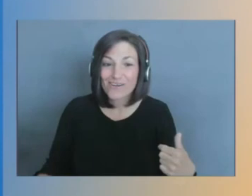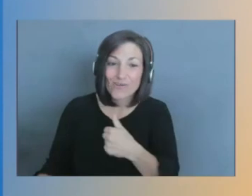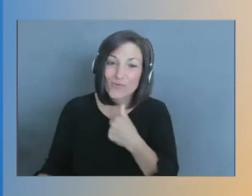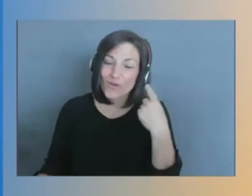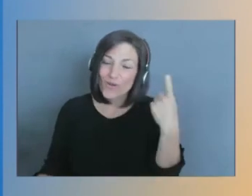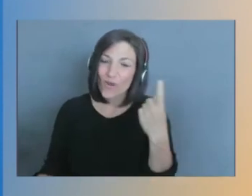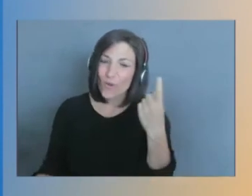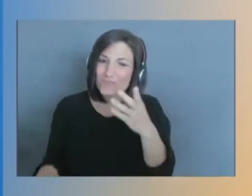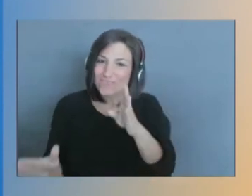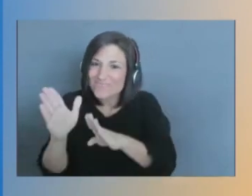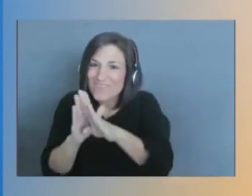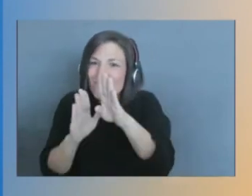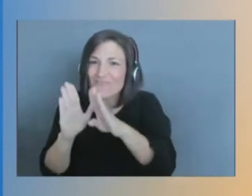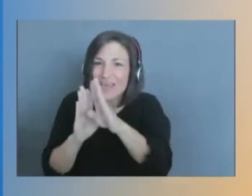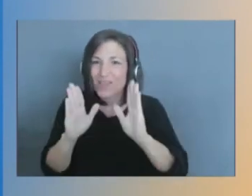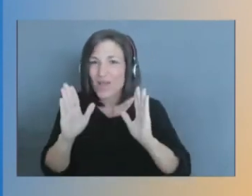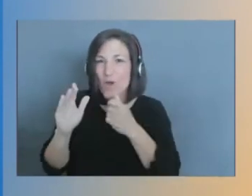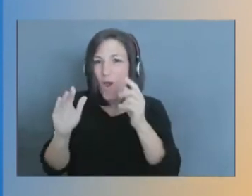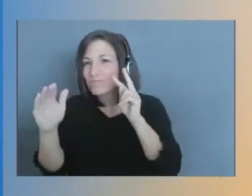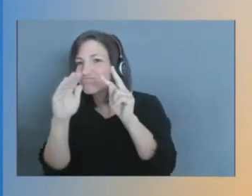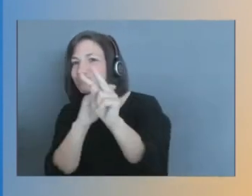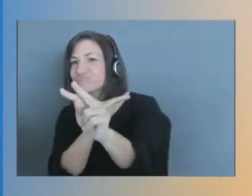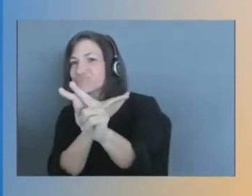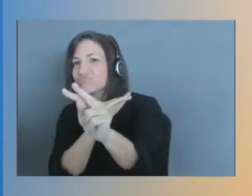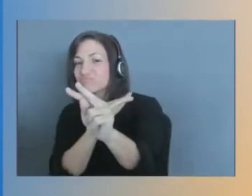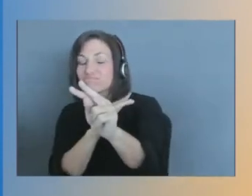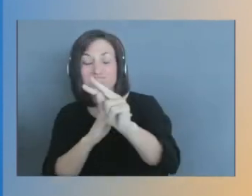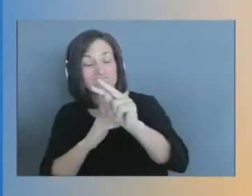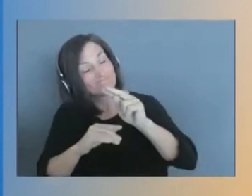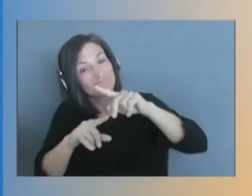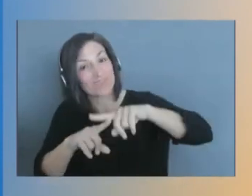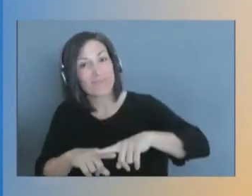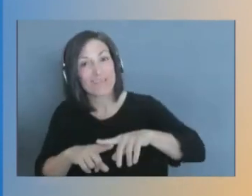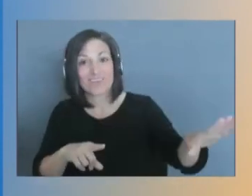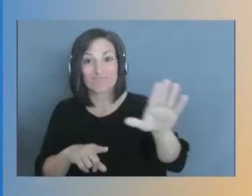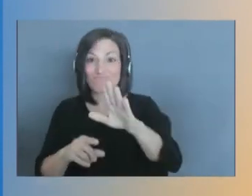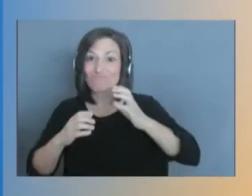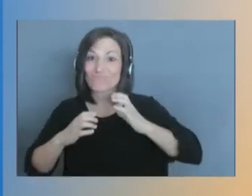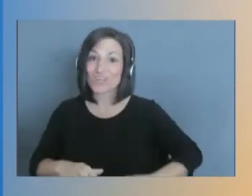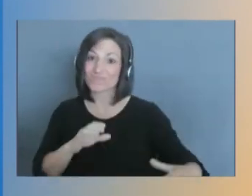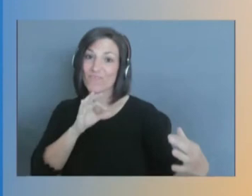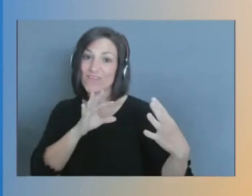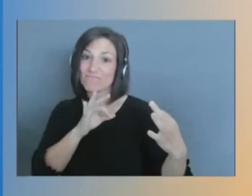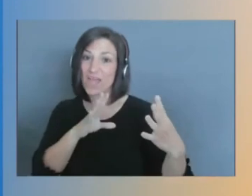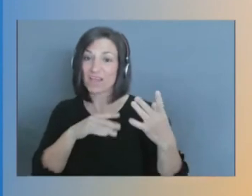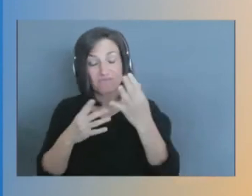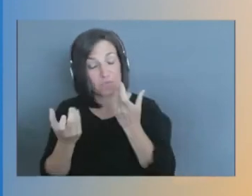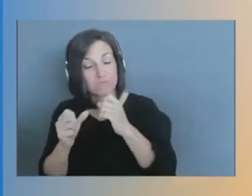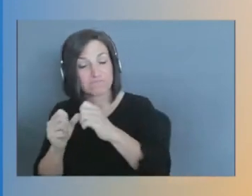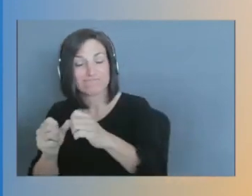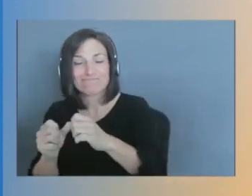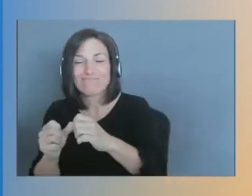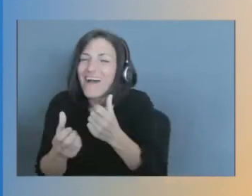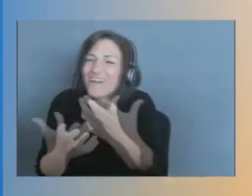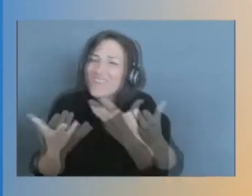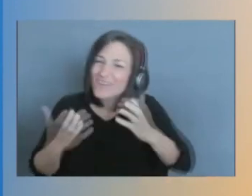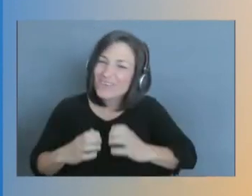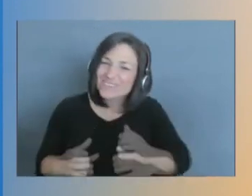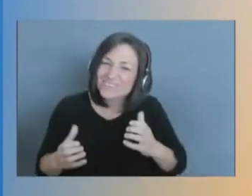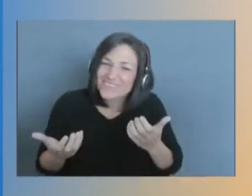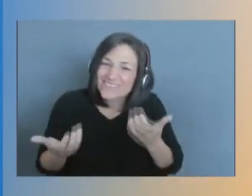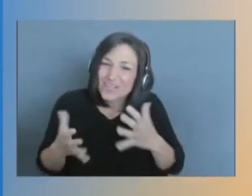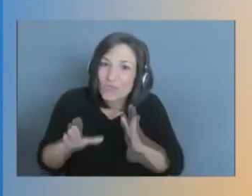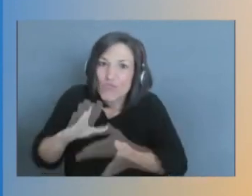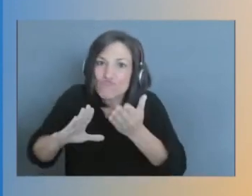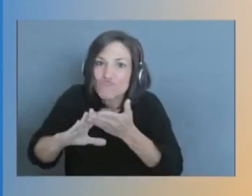develop our roadmap based on customer feedback. And if customers want to continue, for a lot of customers, it's not that they want to run on Xen, it's that they just don't want to make any